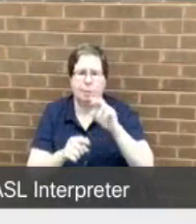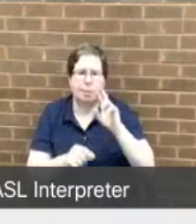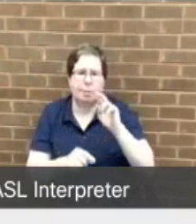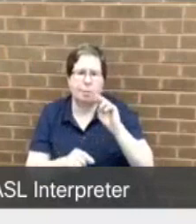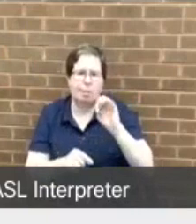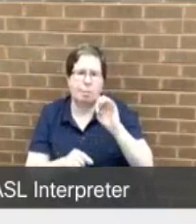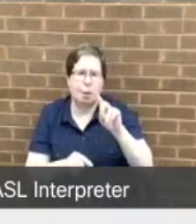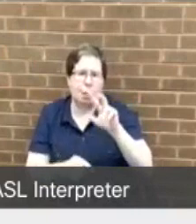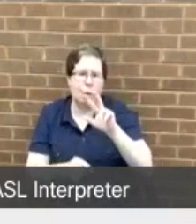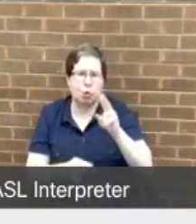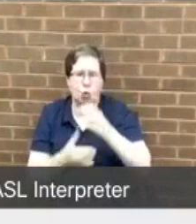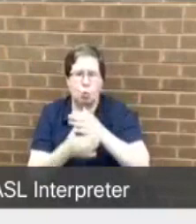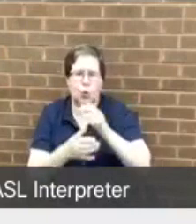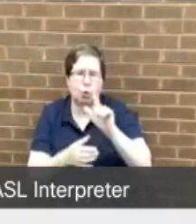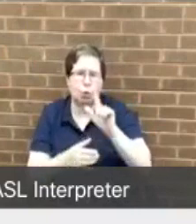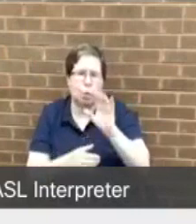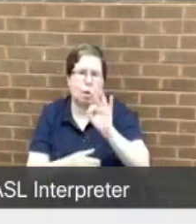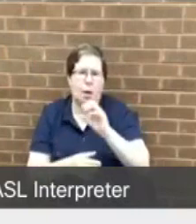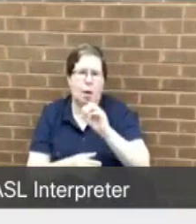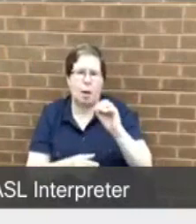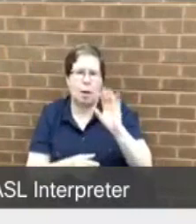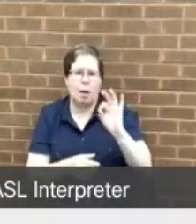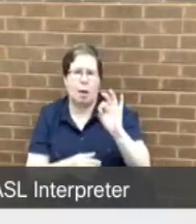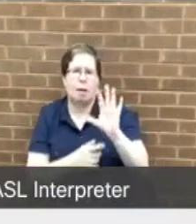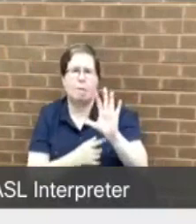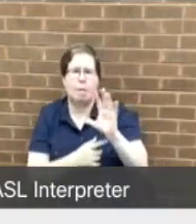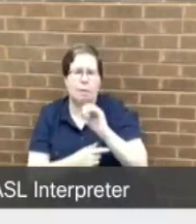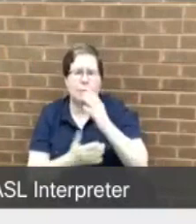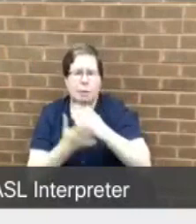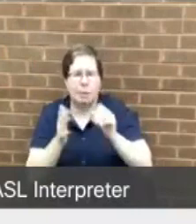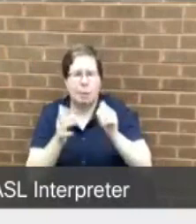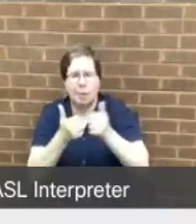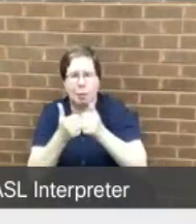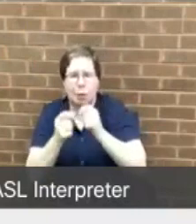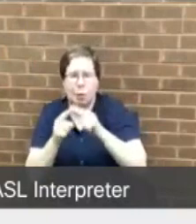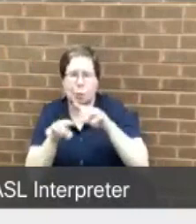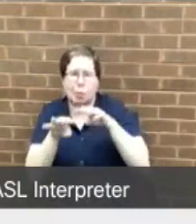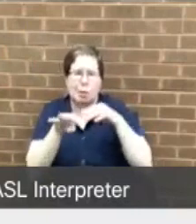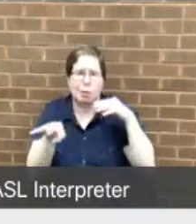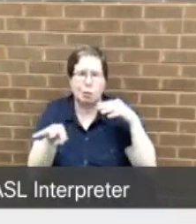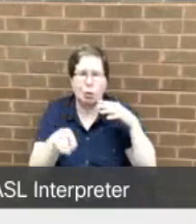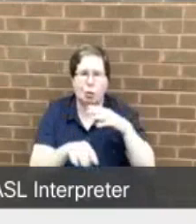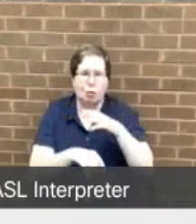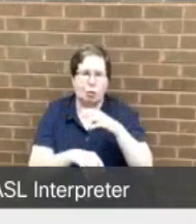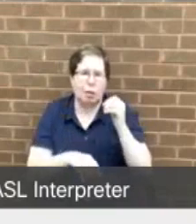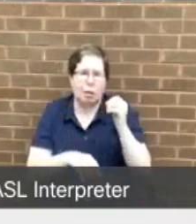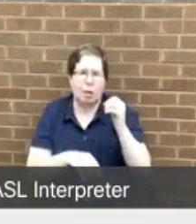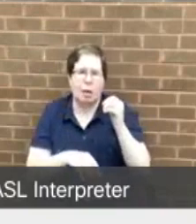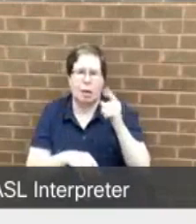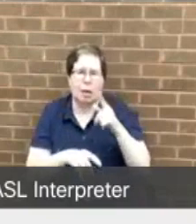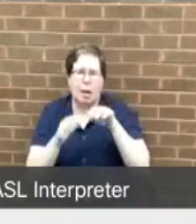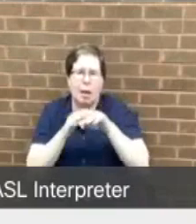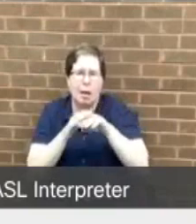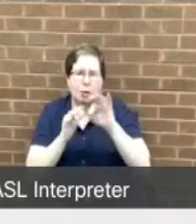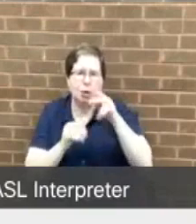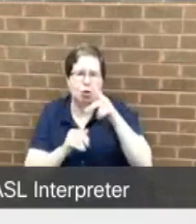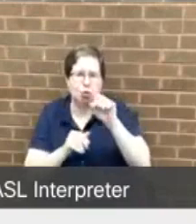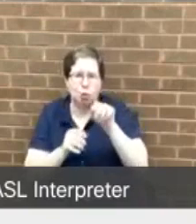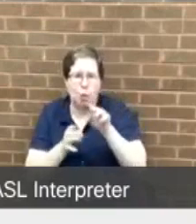32 between 29 and 95 and some of the challenges with congestion and the access ramps